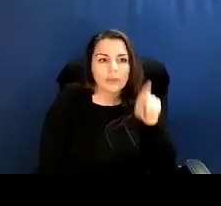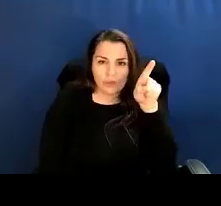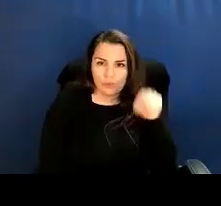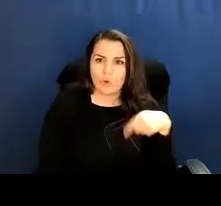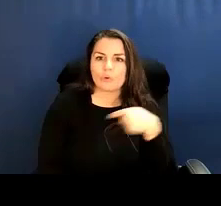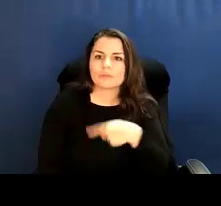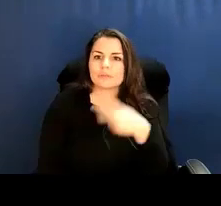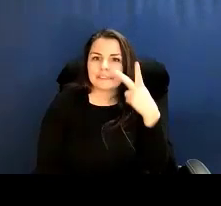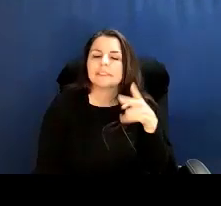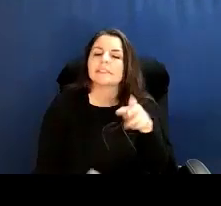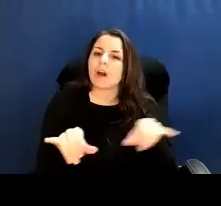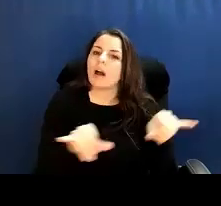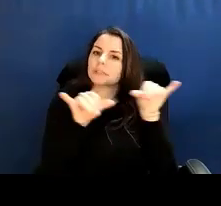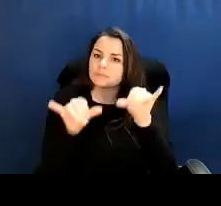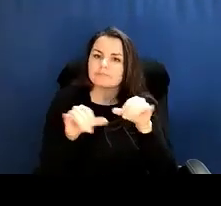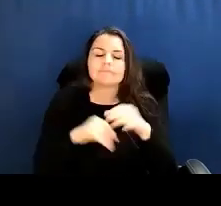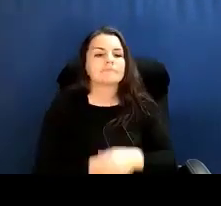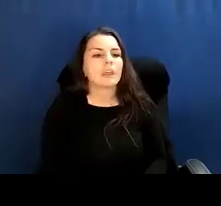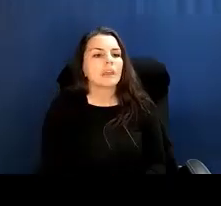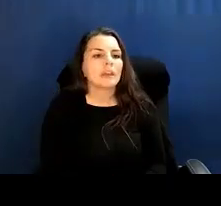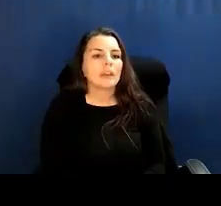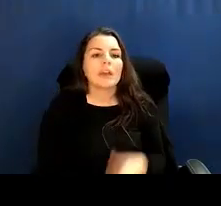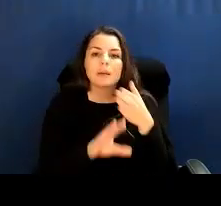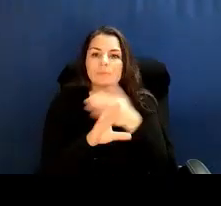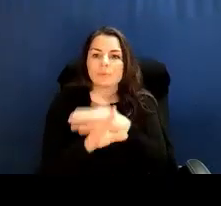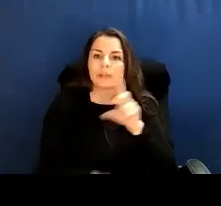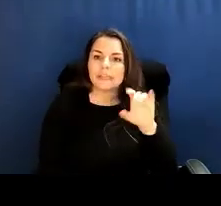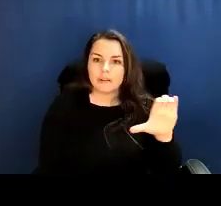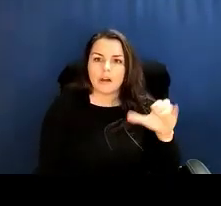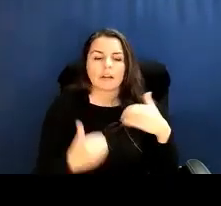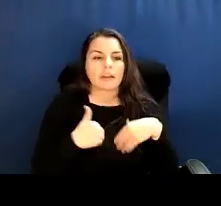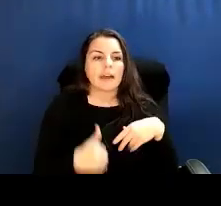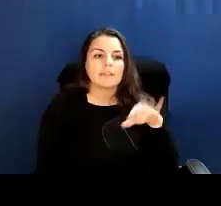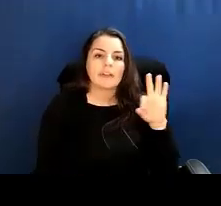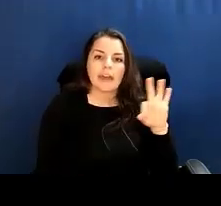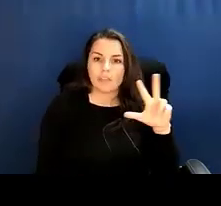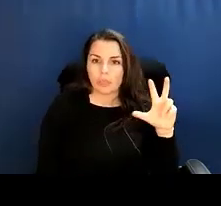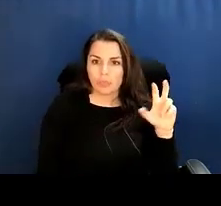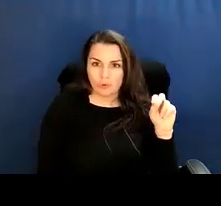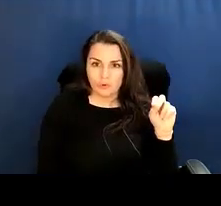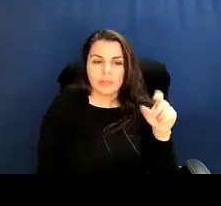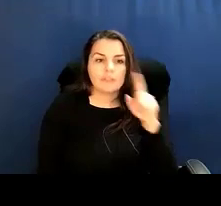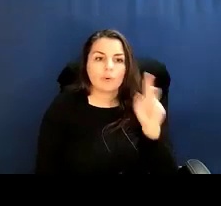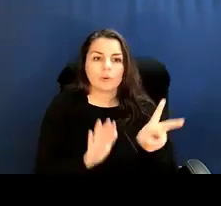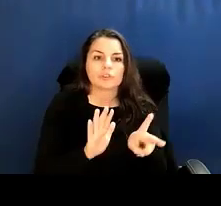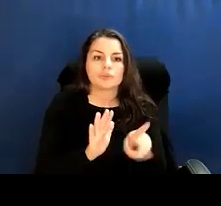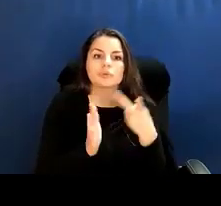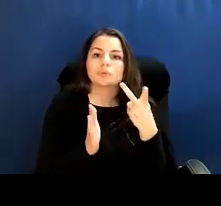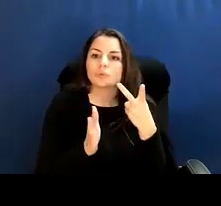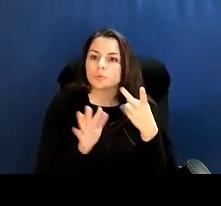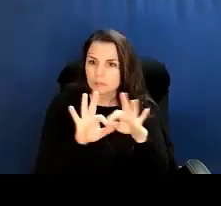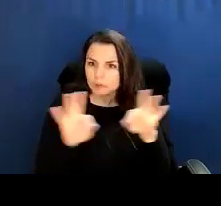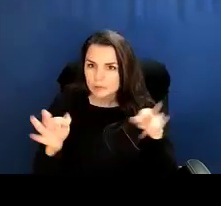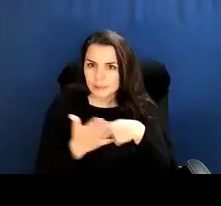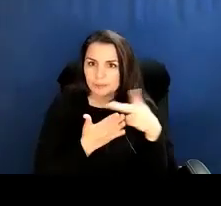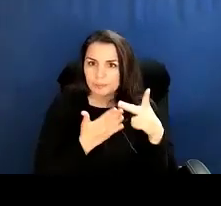most often. For pre-doctoral fellowships, there are F30s in dual degree programs, students in dual degree